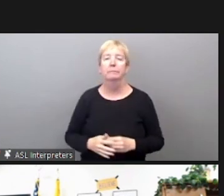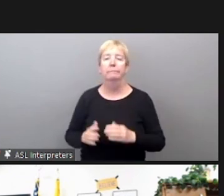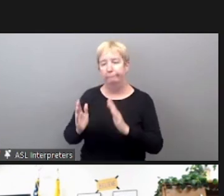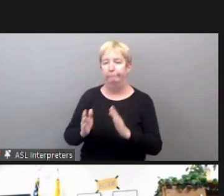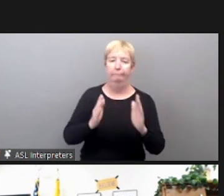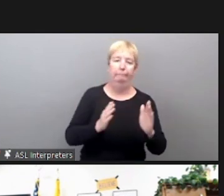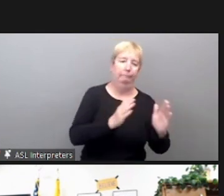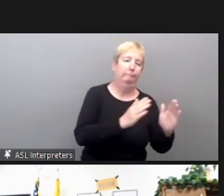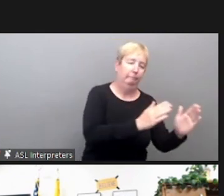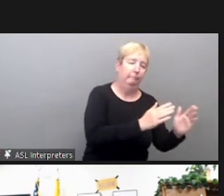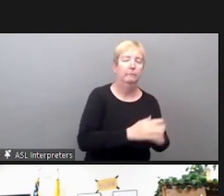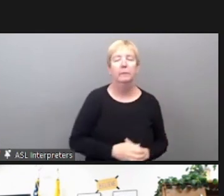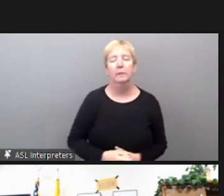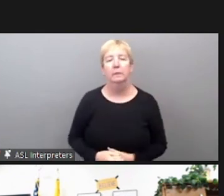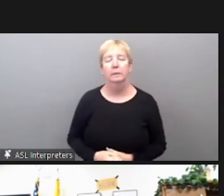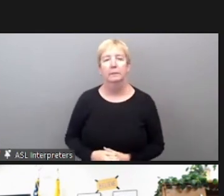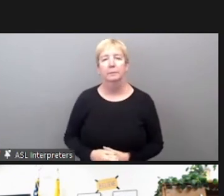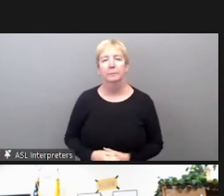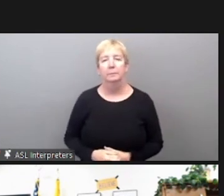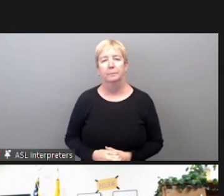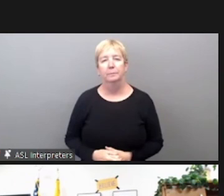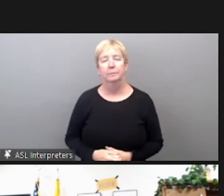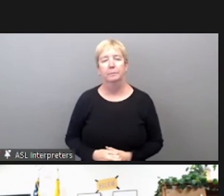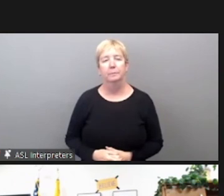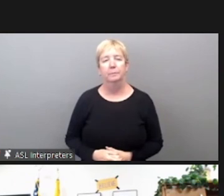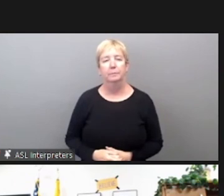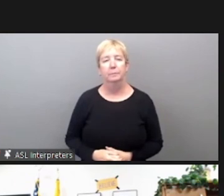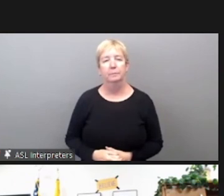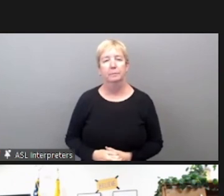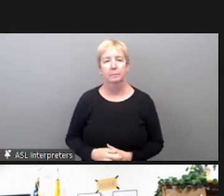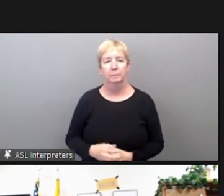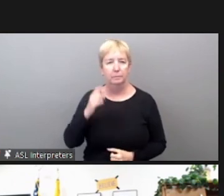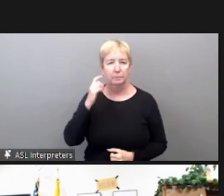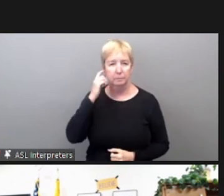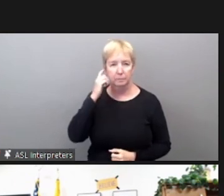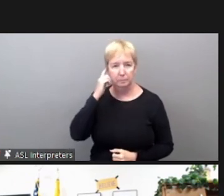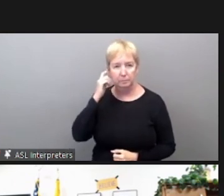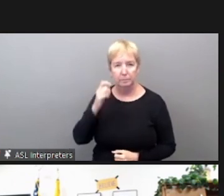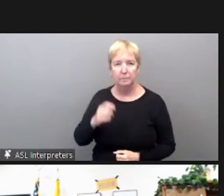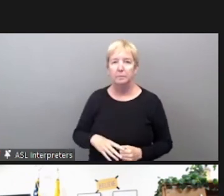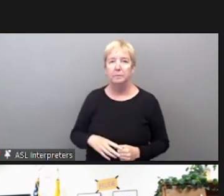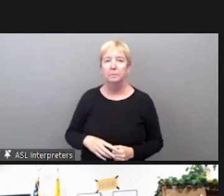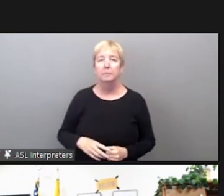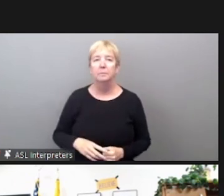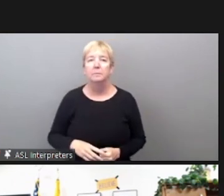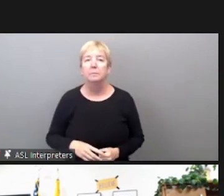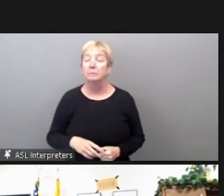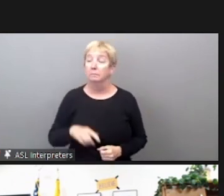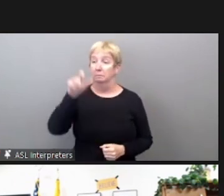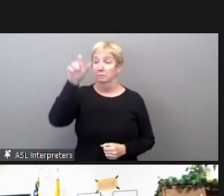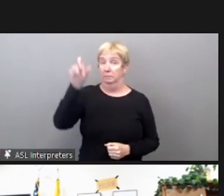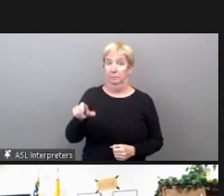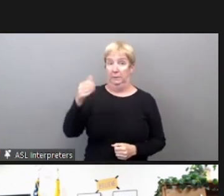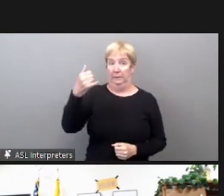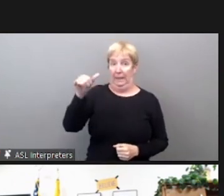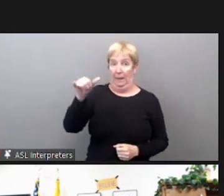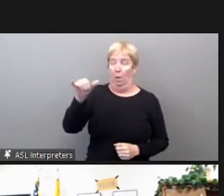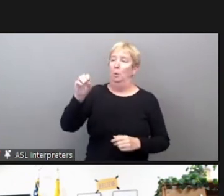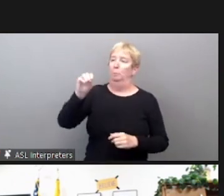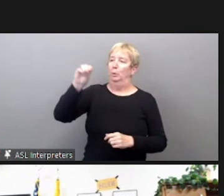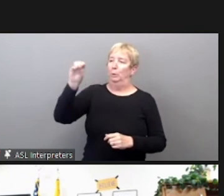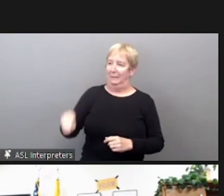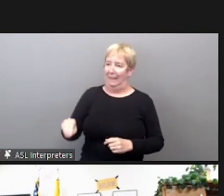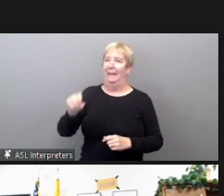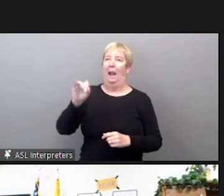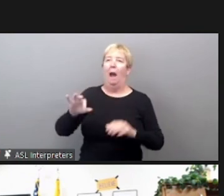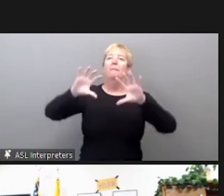so on and so forth here. Then we then look at the percent of population in the racial ethnic